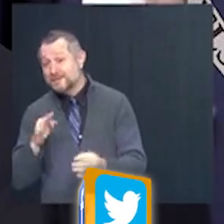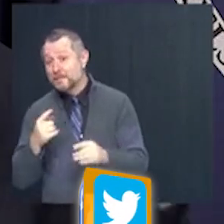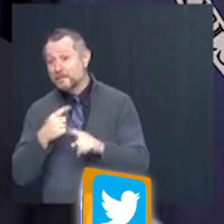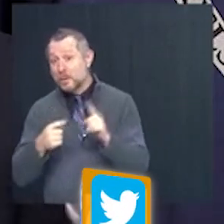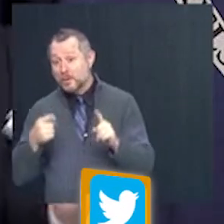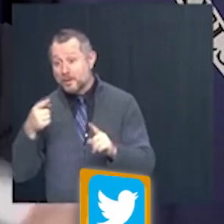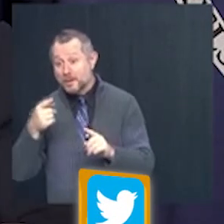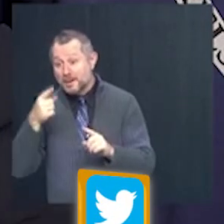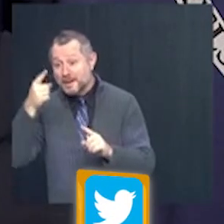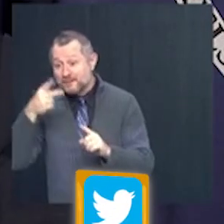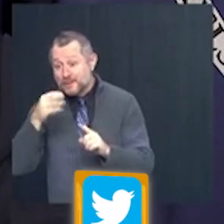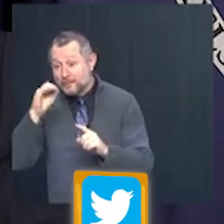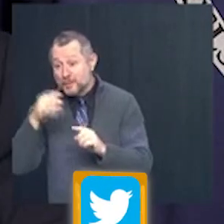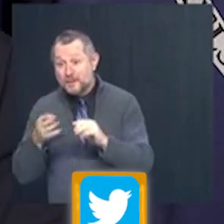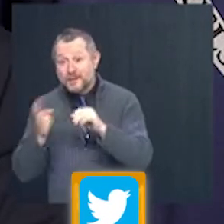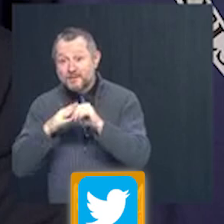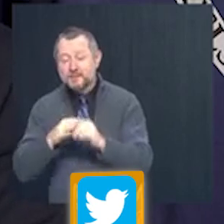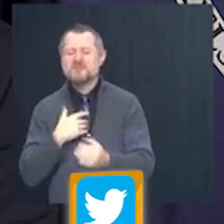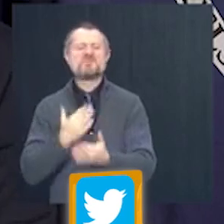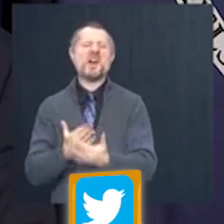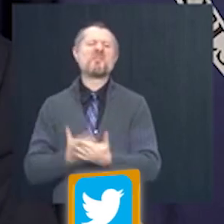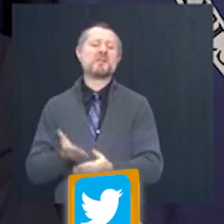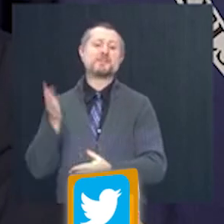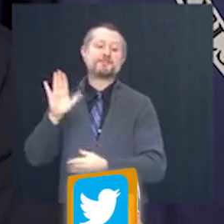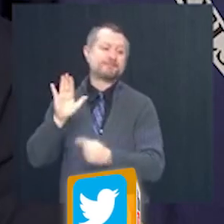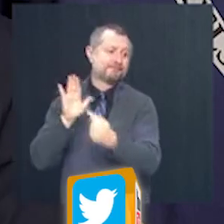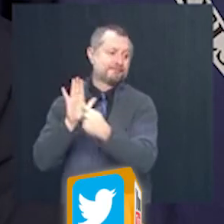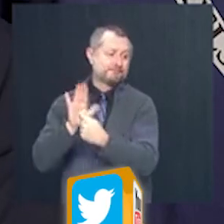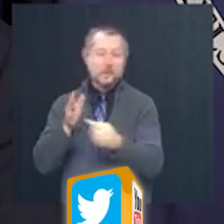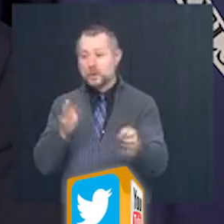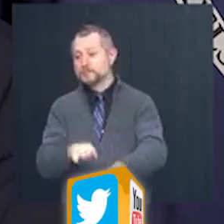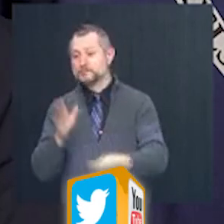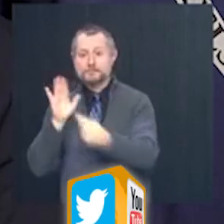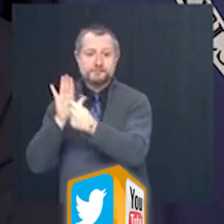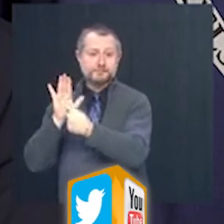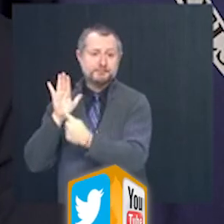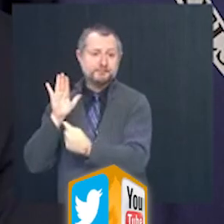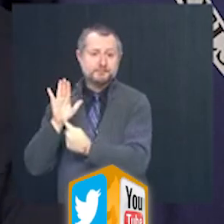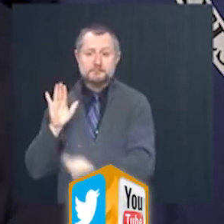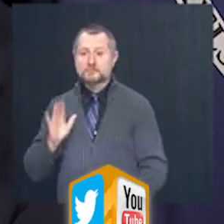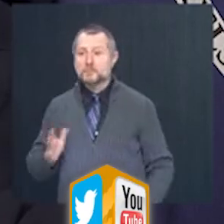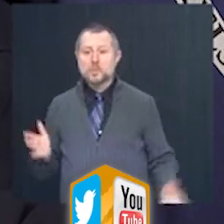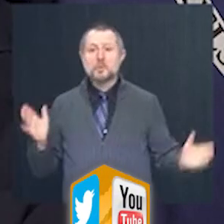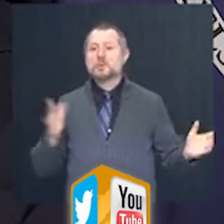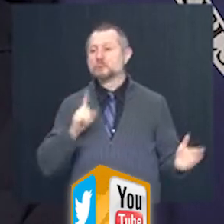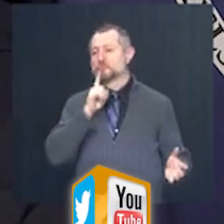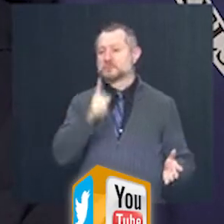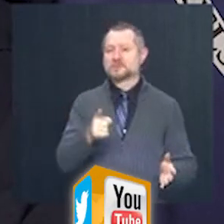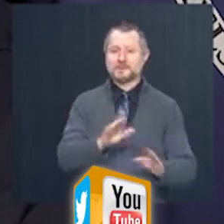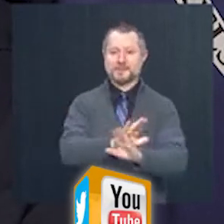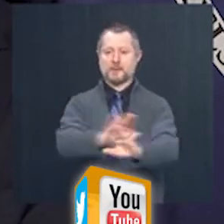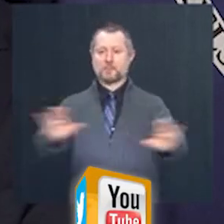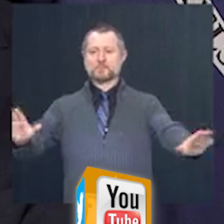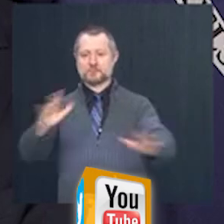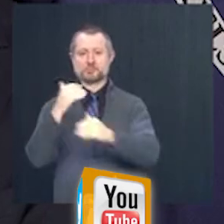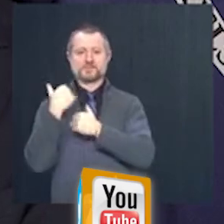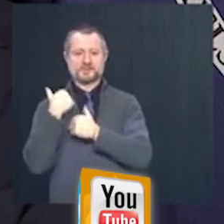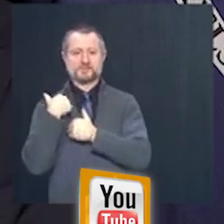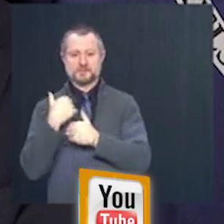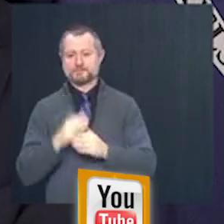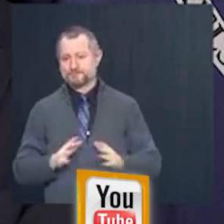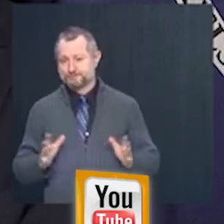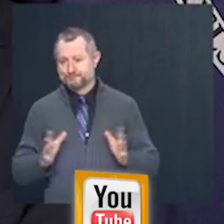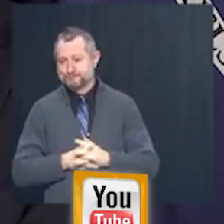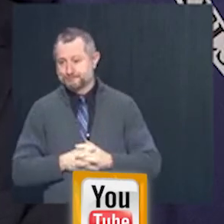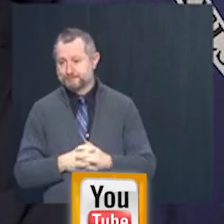close. So it's up to New Yorkers. Well, why do I have